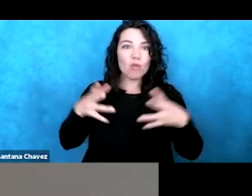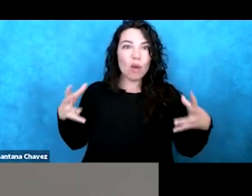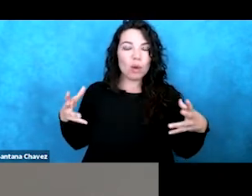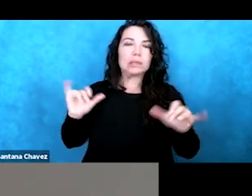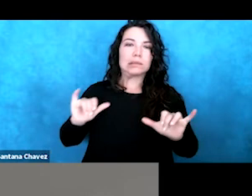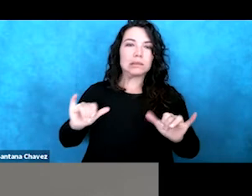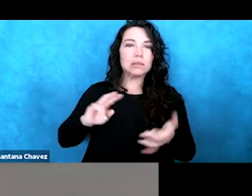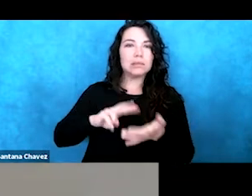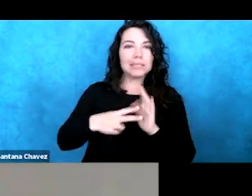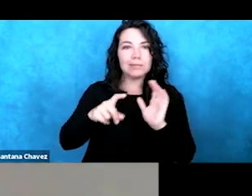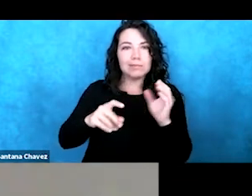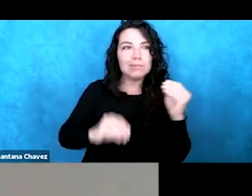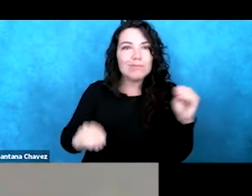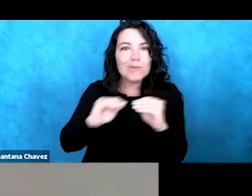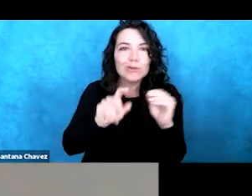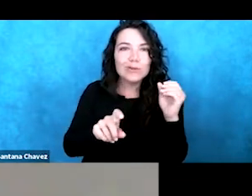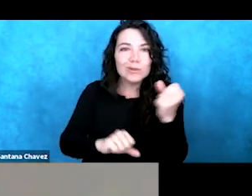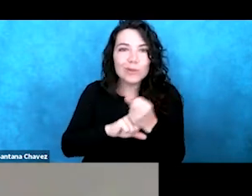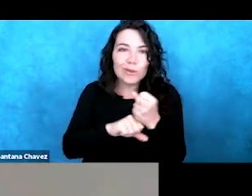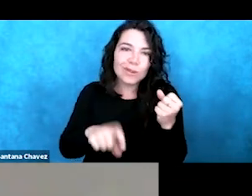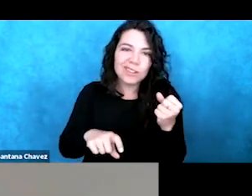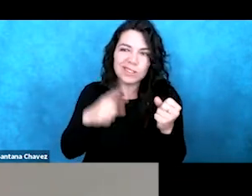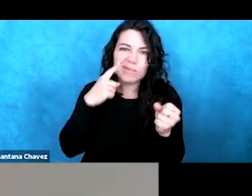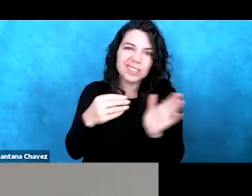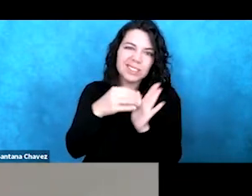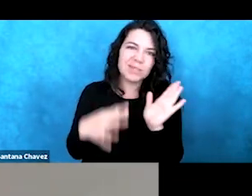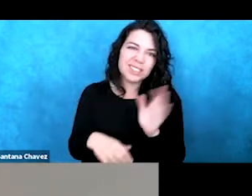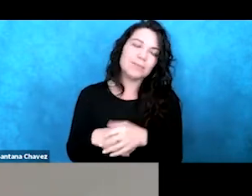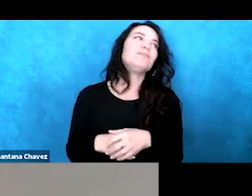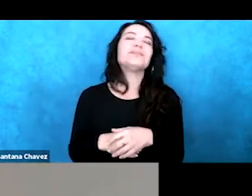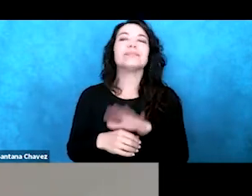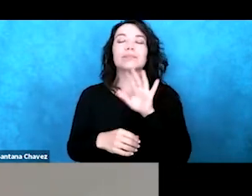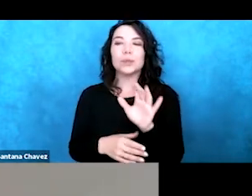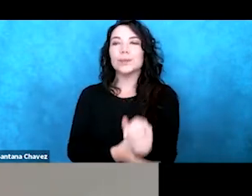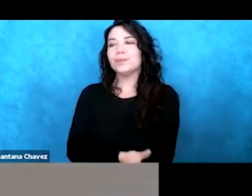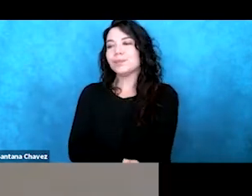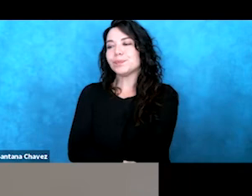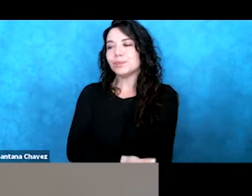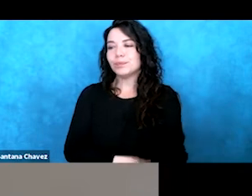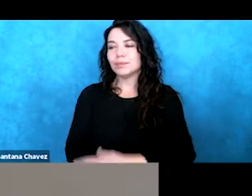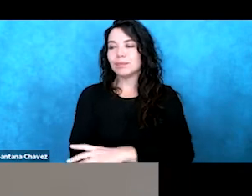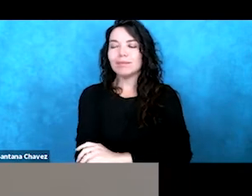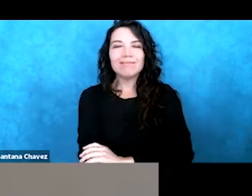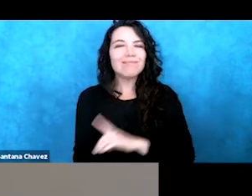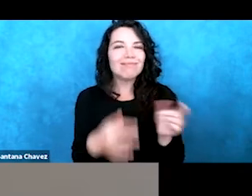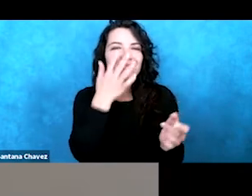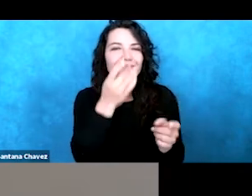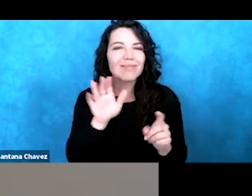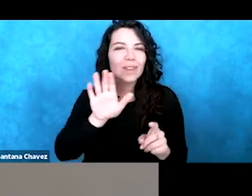Slowly, as we grew, we started seeing more common kind of outcomes, and it's really nice to see in the toolkit some of the common outcomes we see through this type of